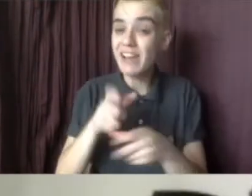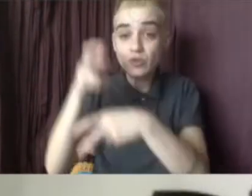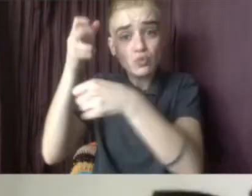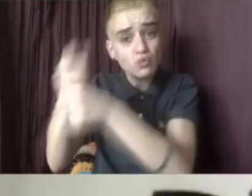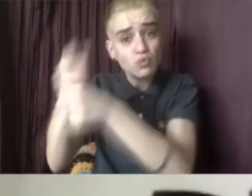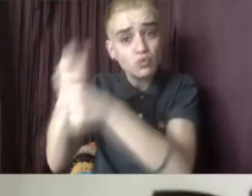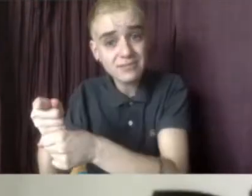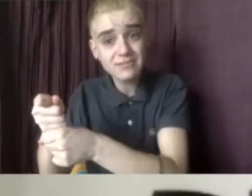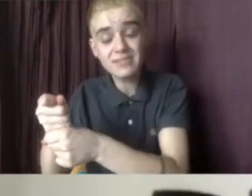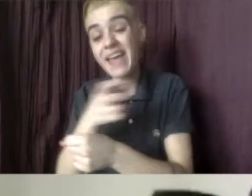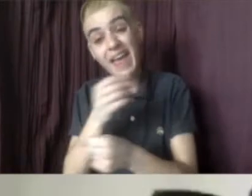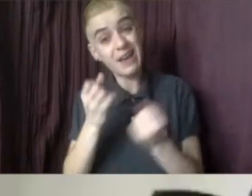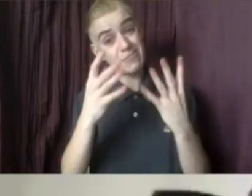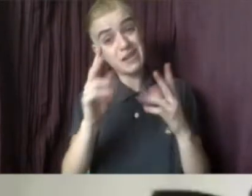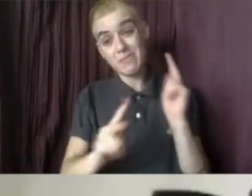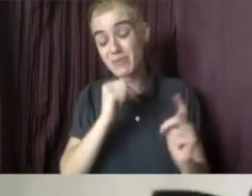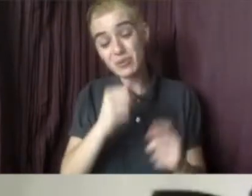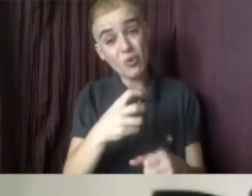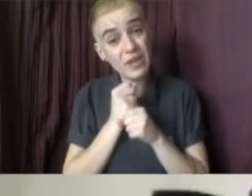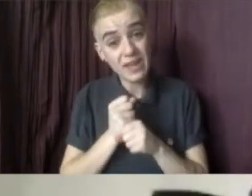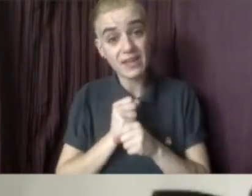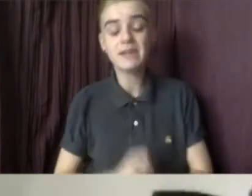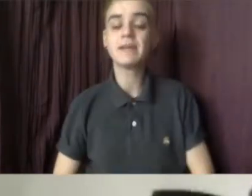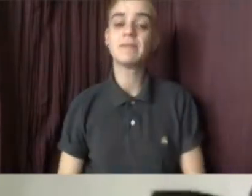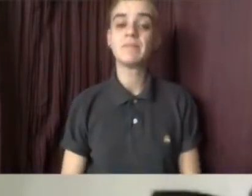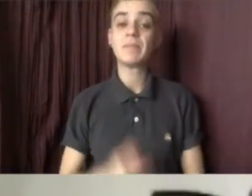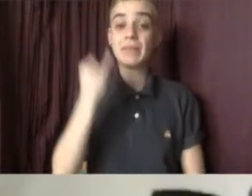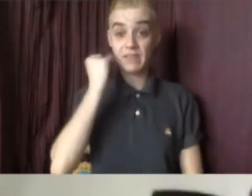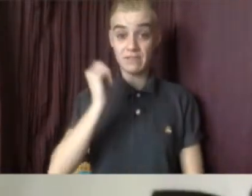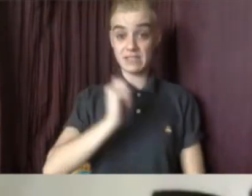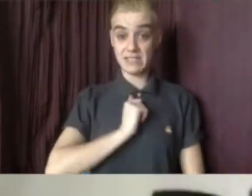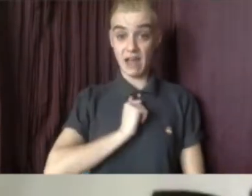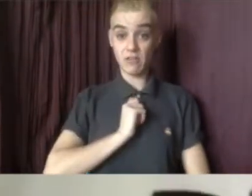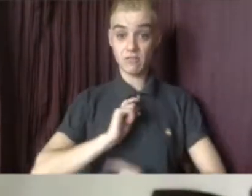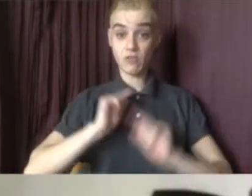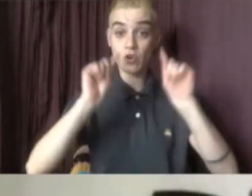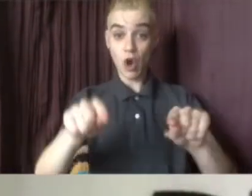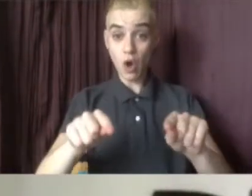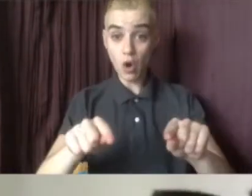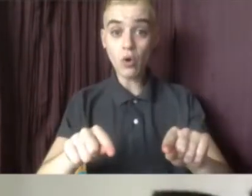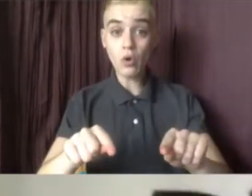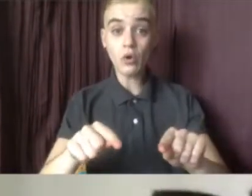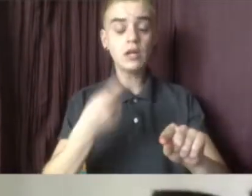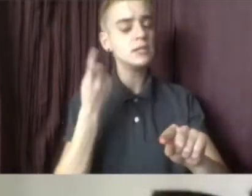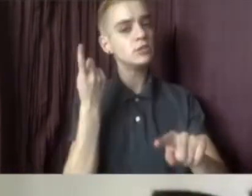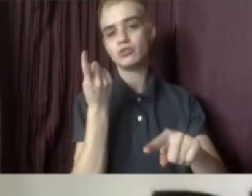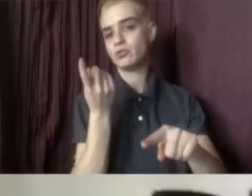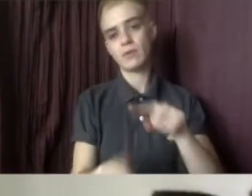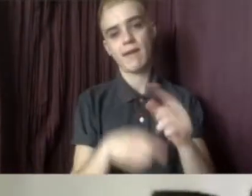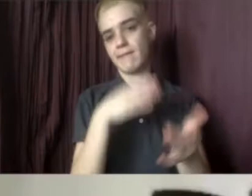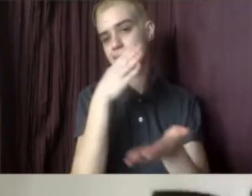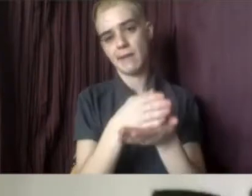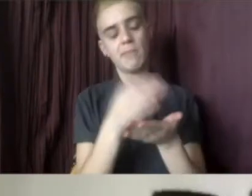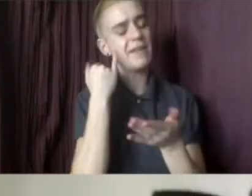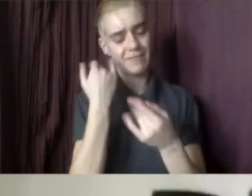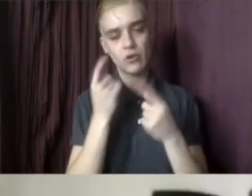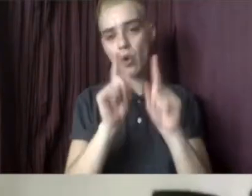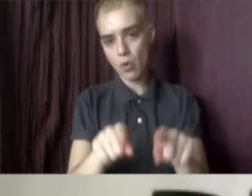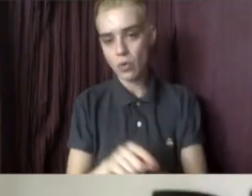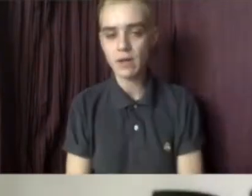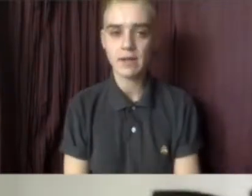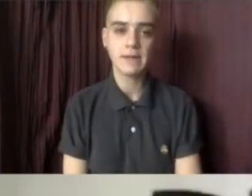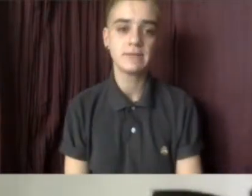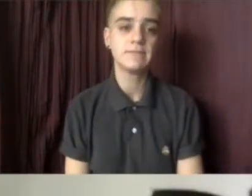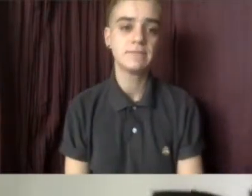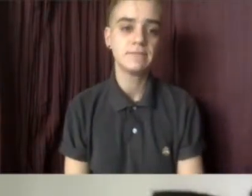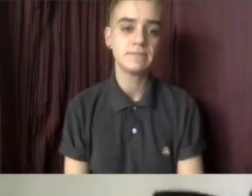in this country are either in churches or centers of faith or schools. And unfortunately, many